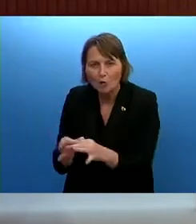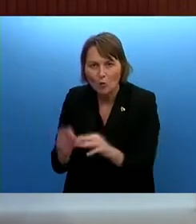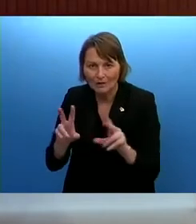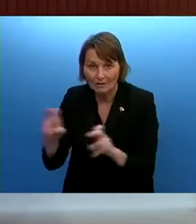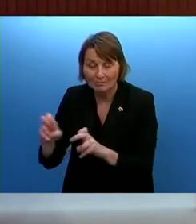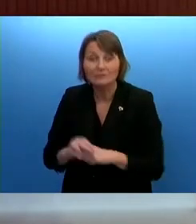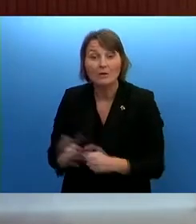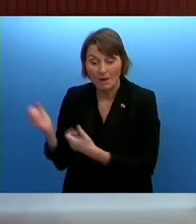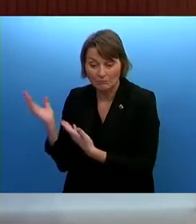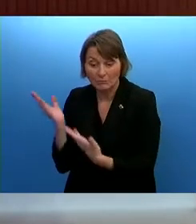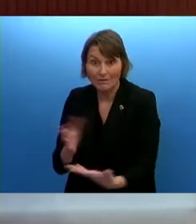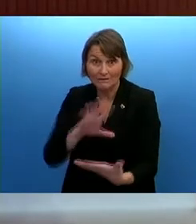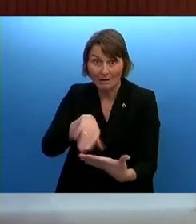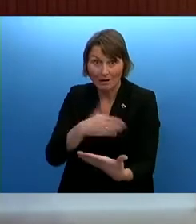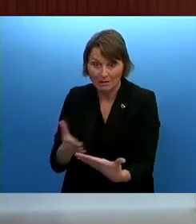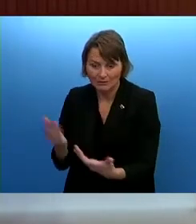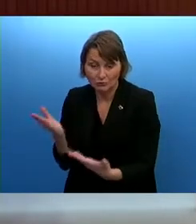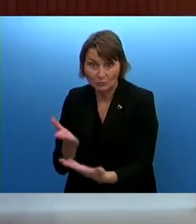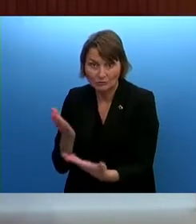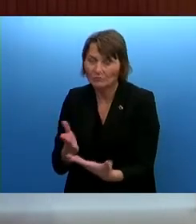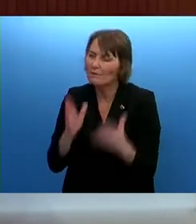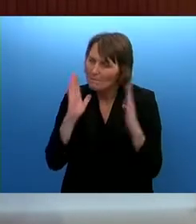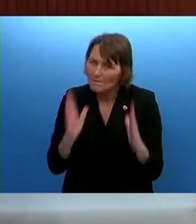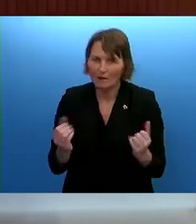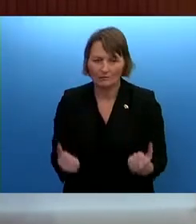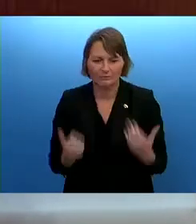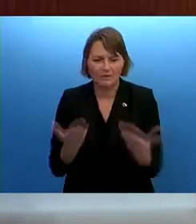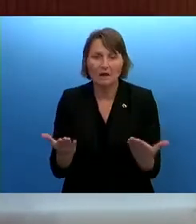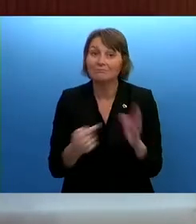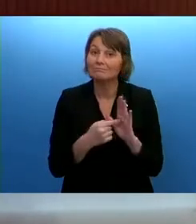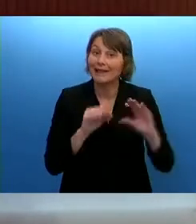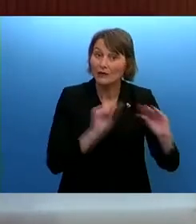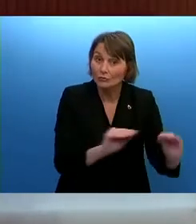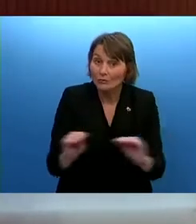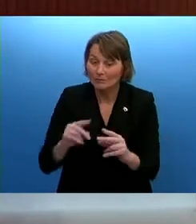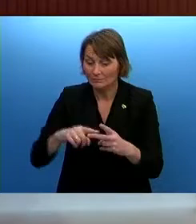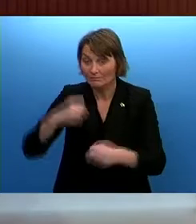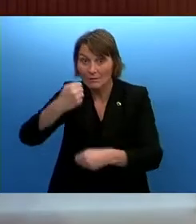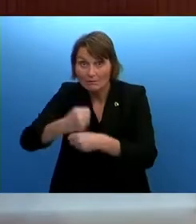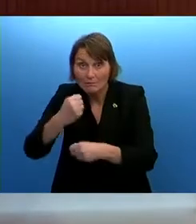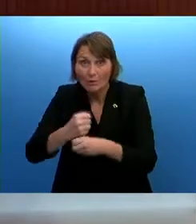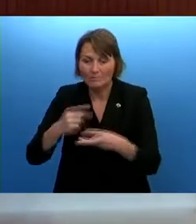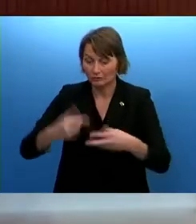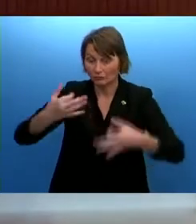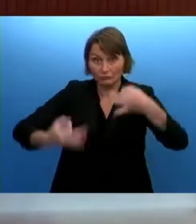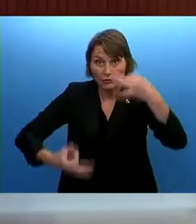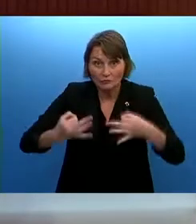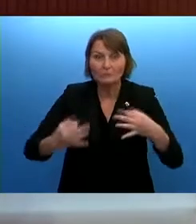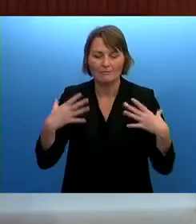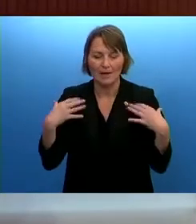provision of services is essential, including in education, employment, justice, and